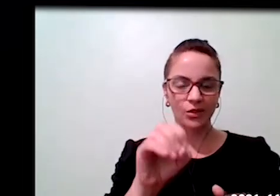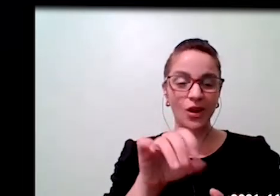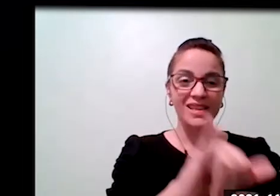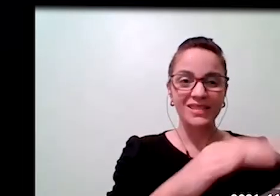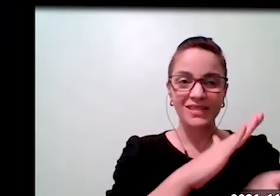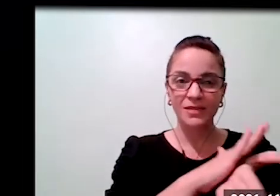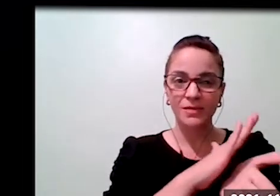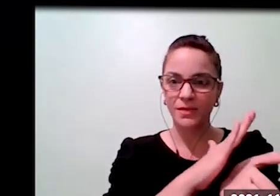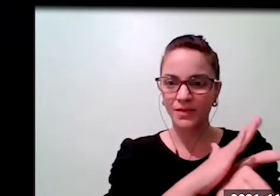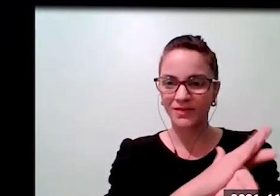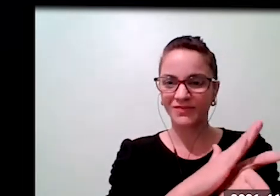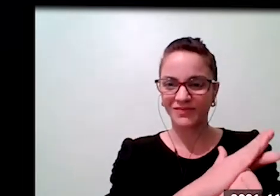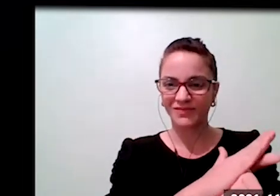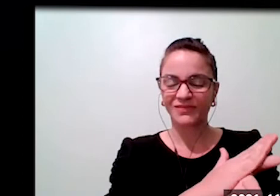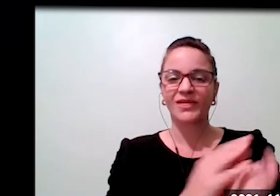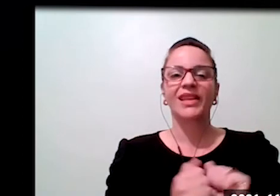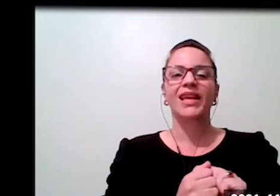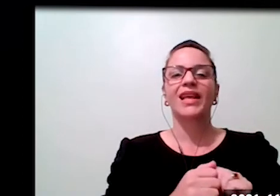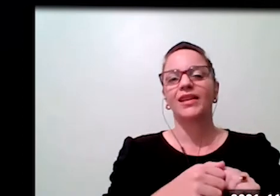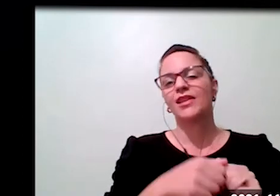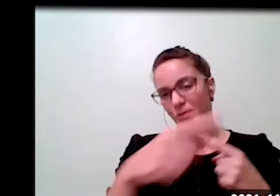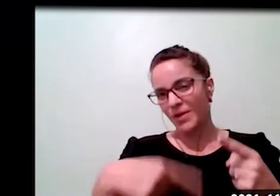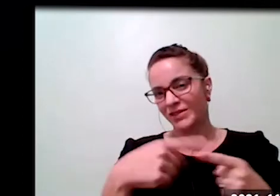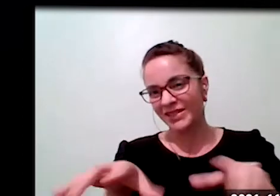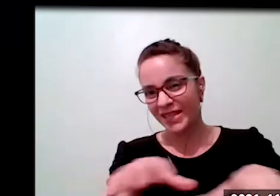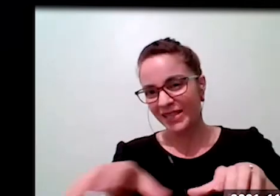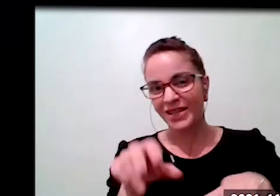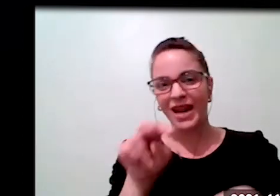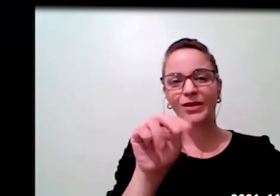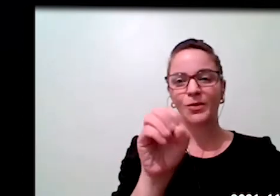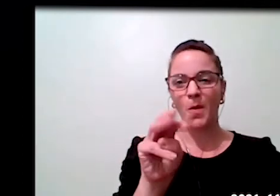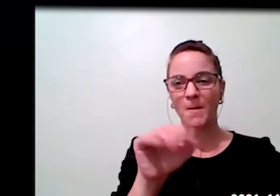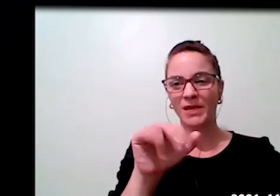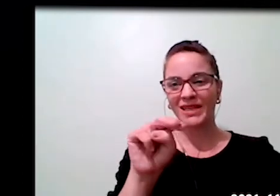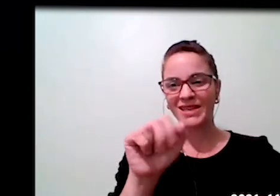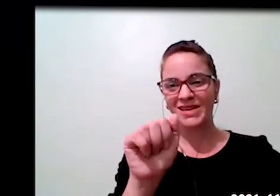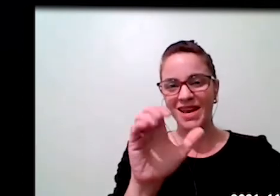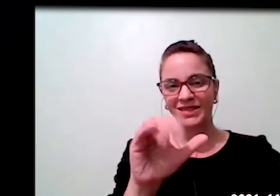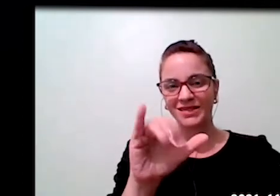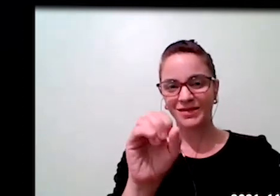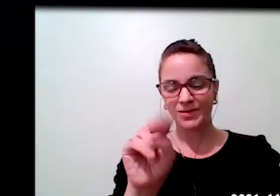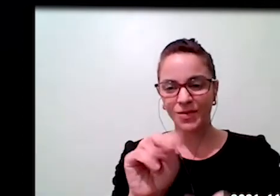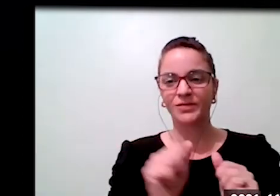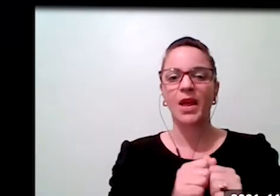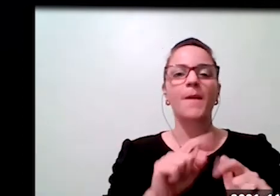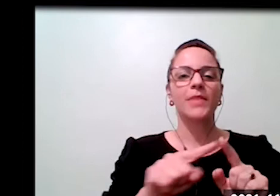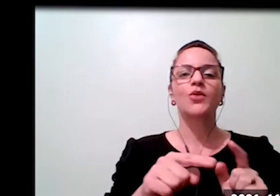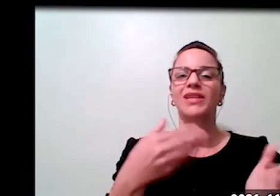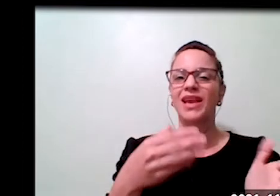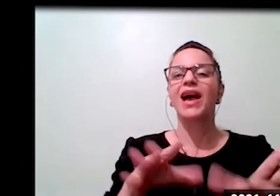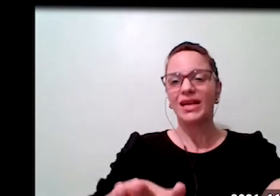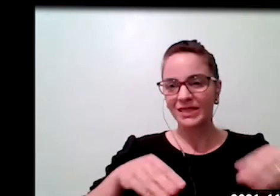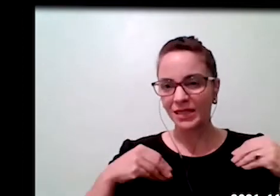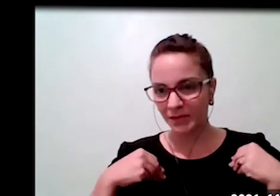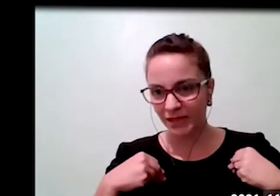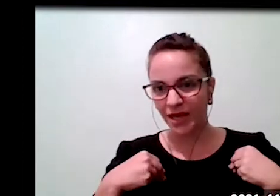very long nomination, but this is the first page, and it shows the approval. It was